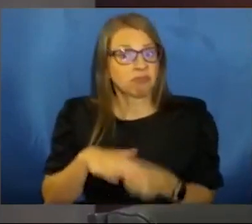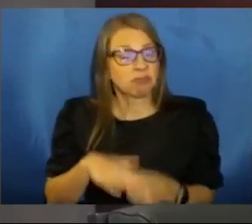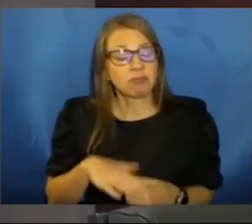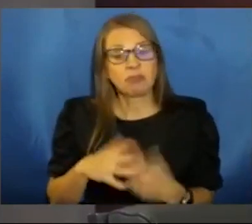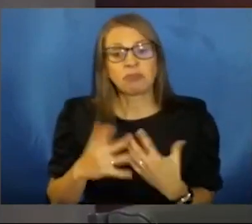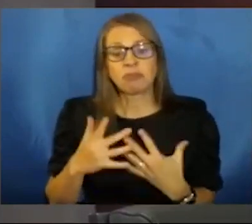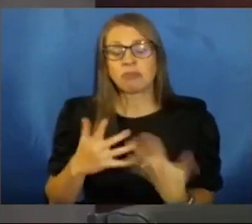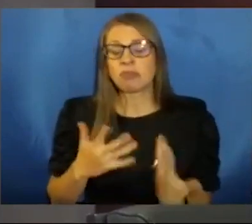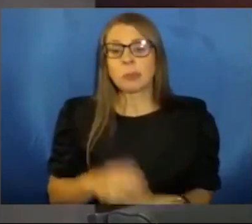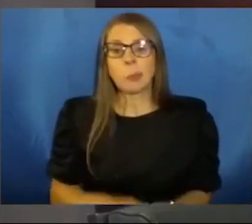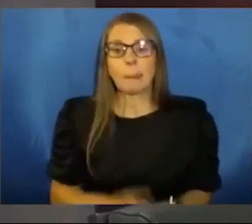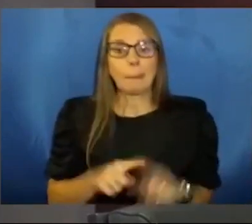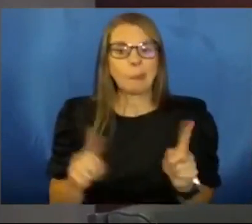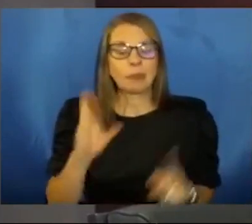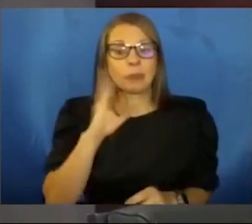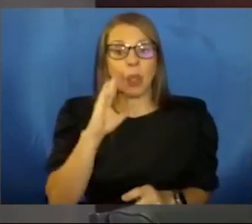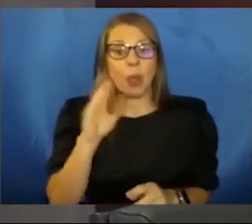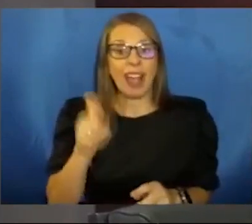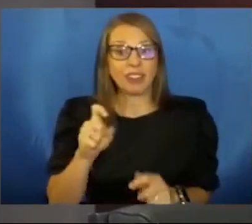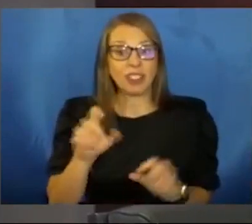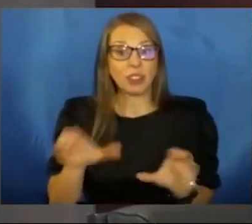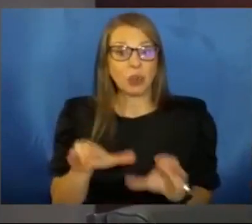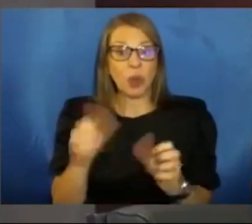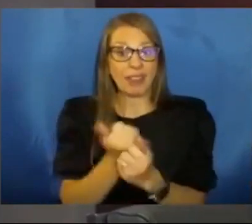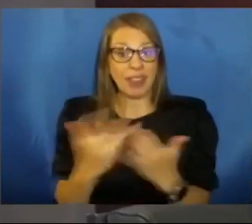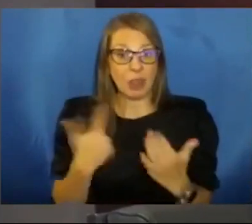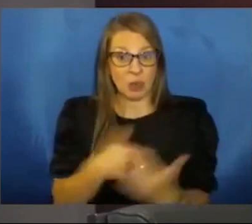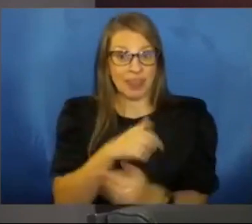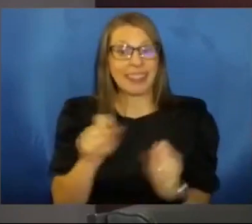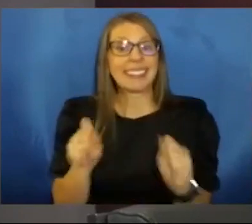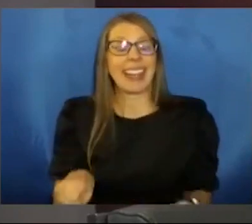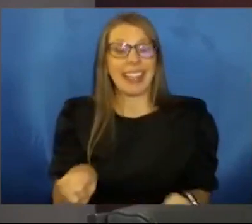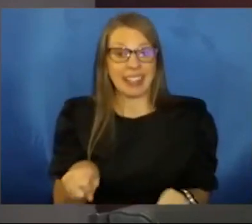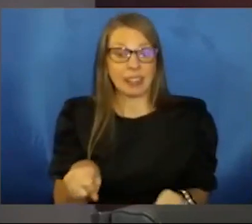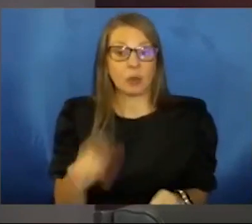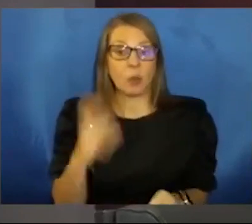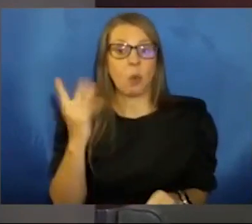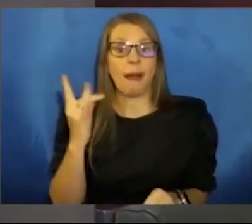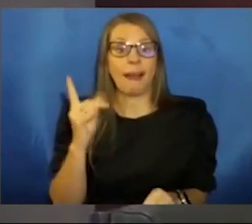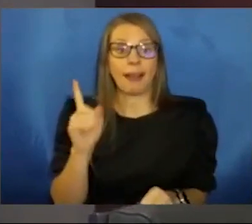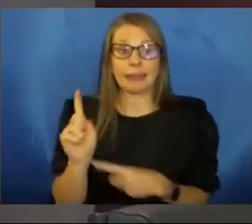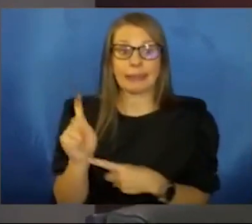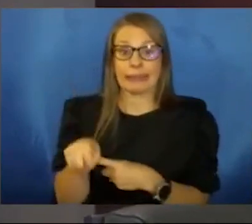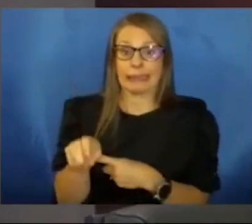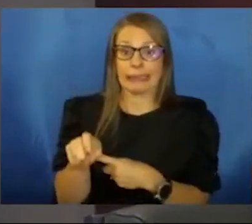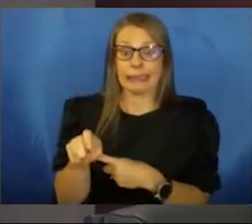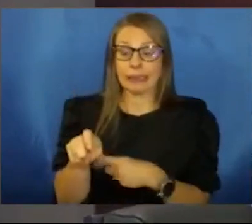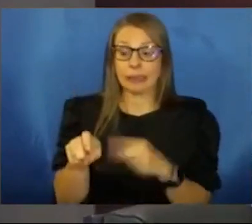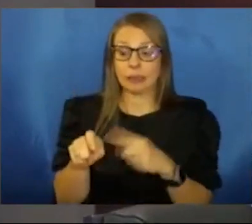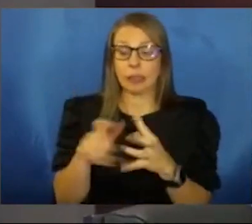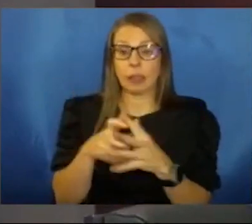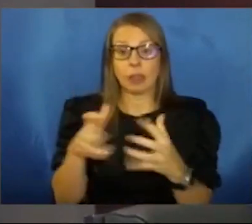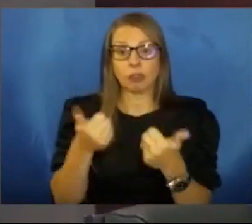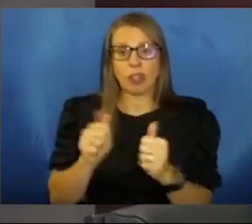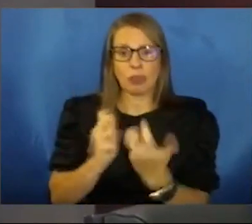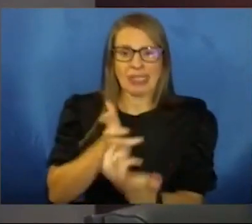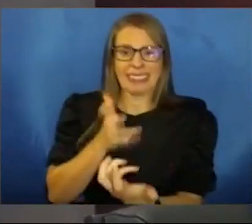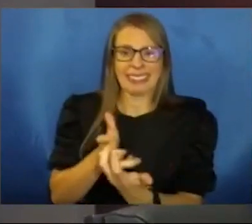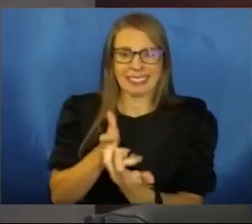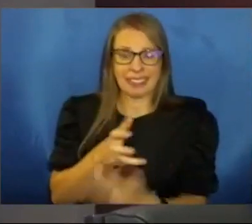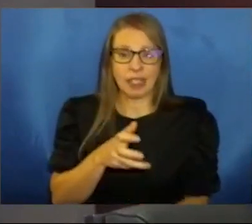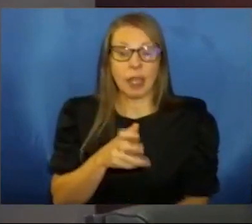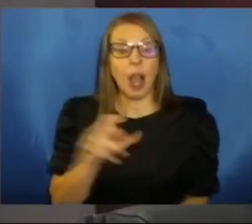for patient care, but they're not typically what we've had to use. So we're able to staff it, but it really is hard on our staff. They're tired and they're